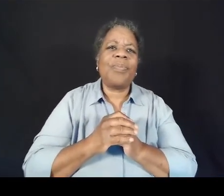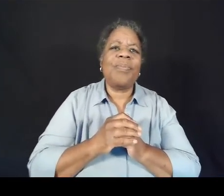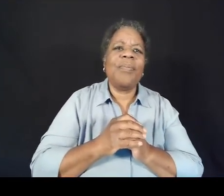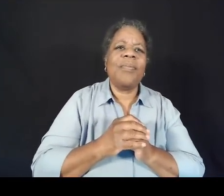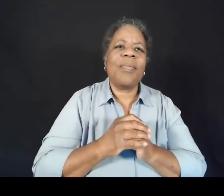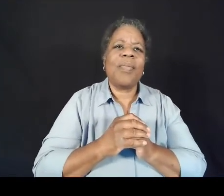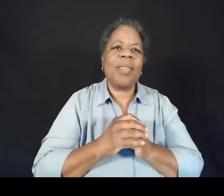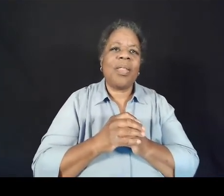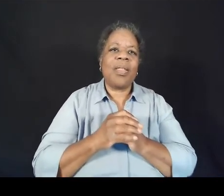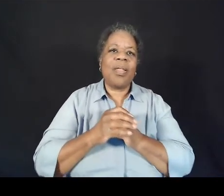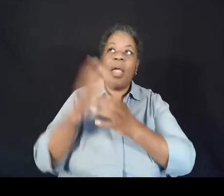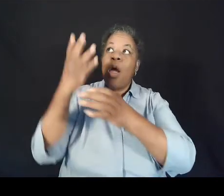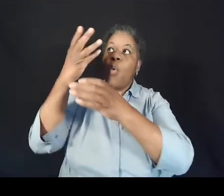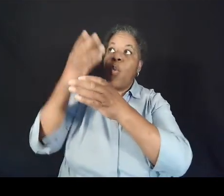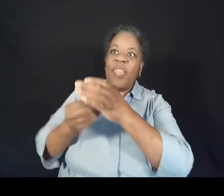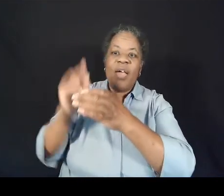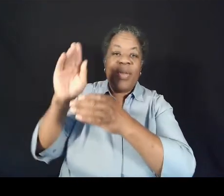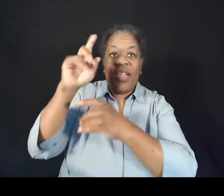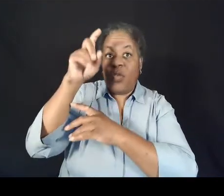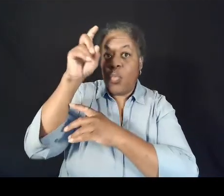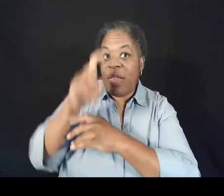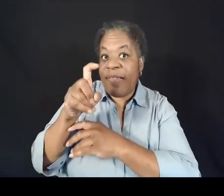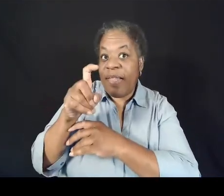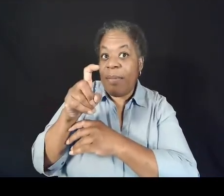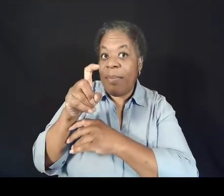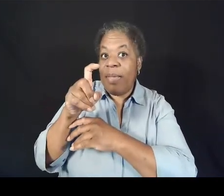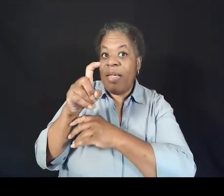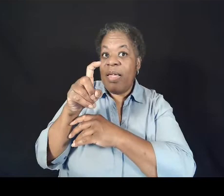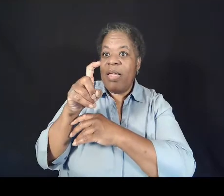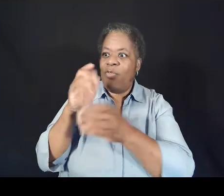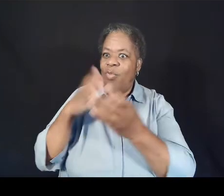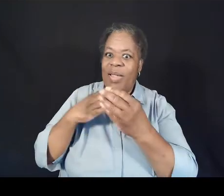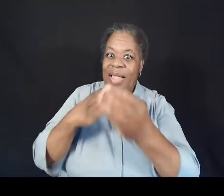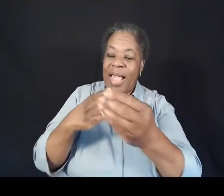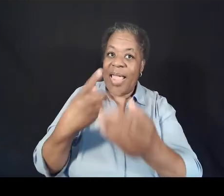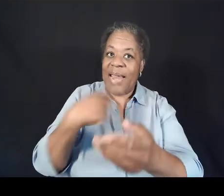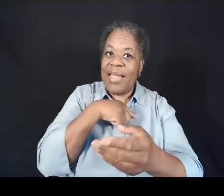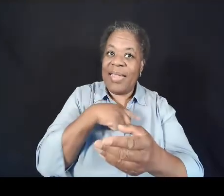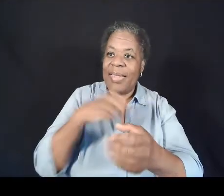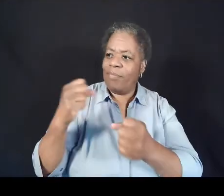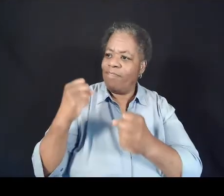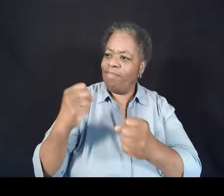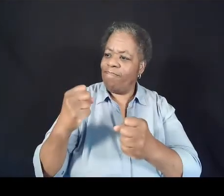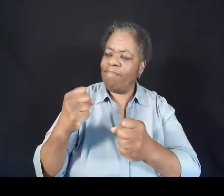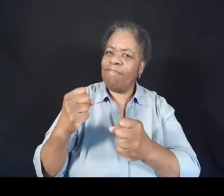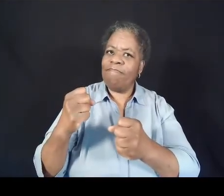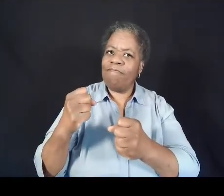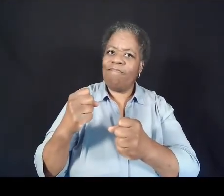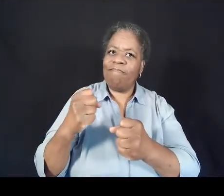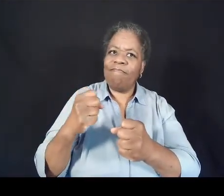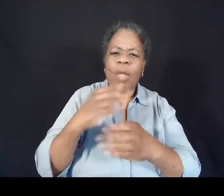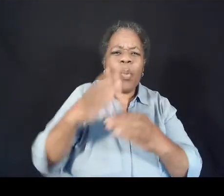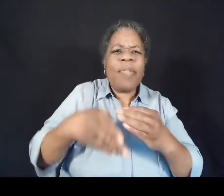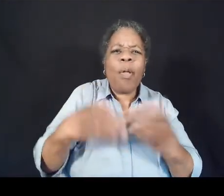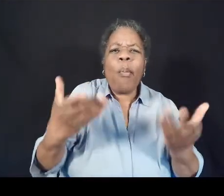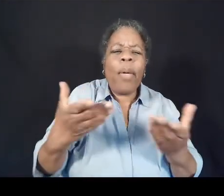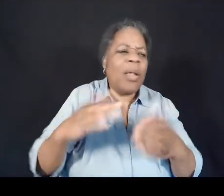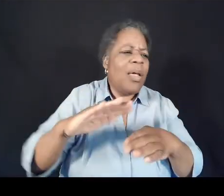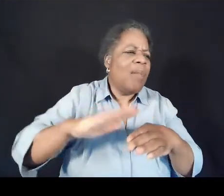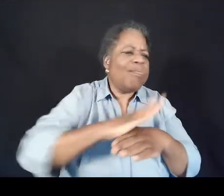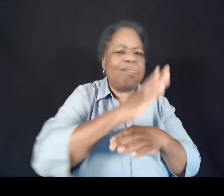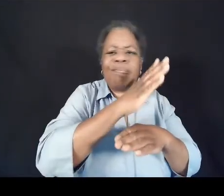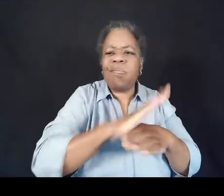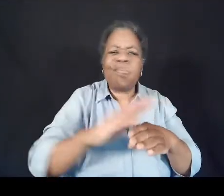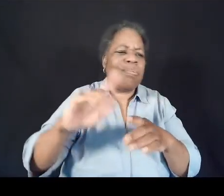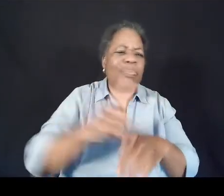Without God's wisdom to ground us and guide us, we end up being tossed about